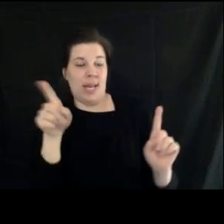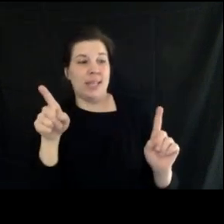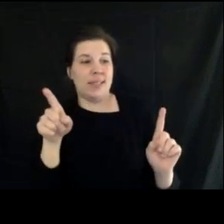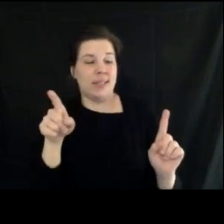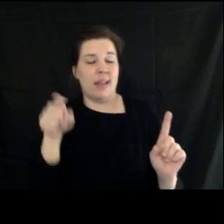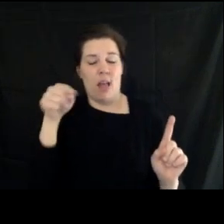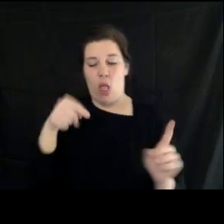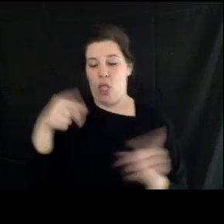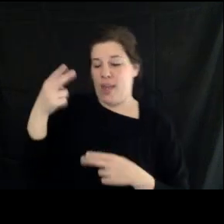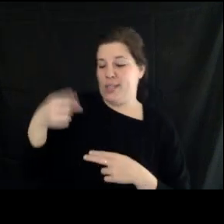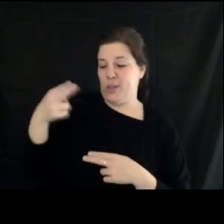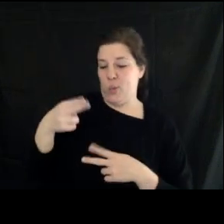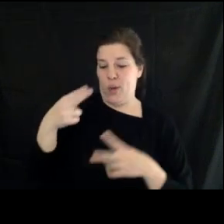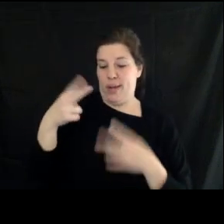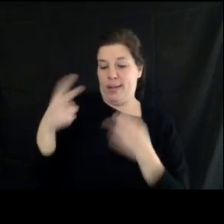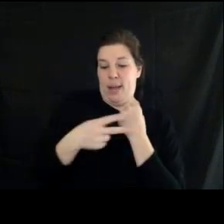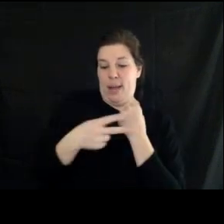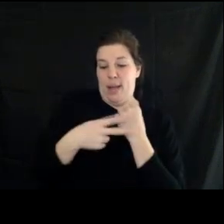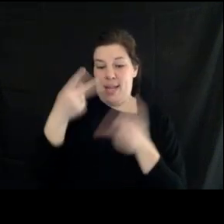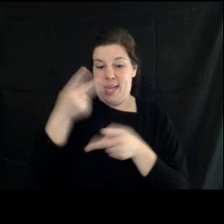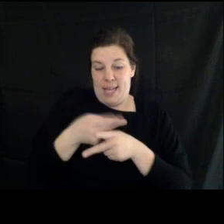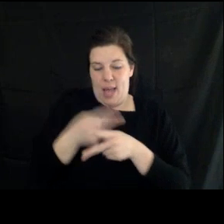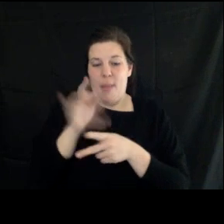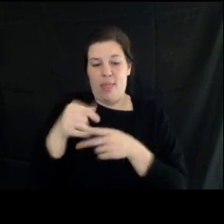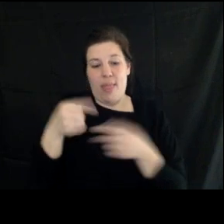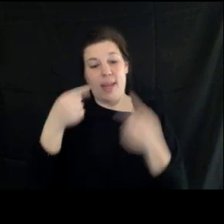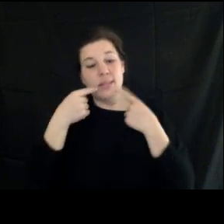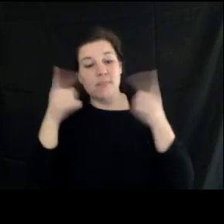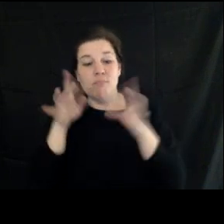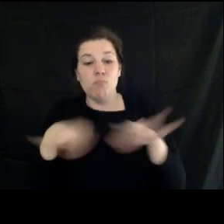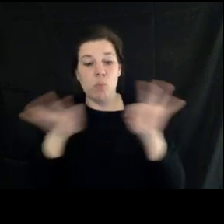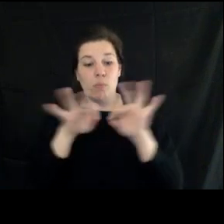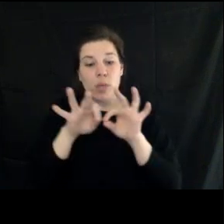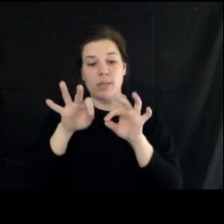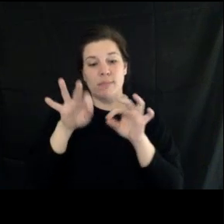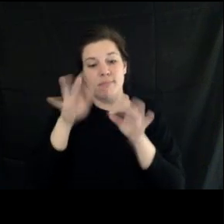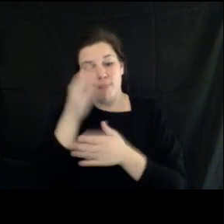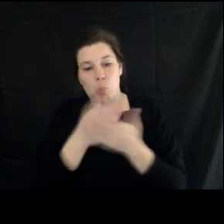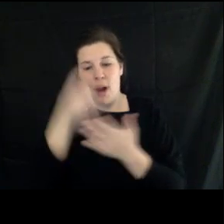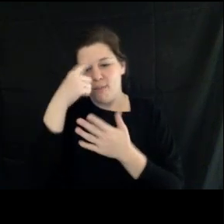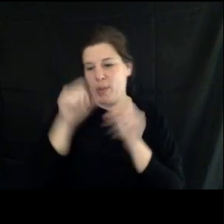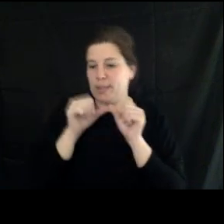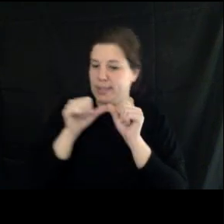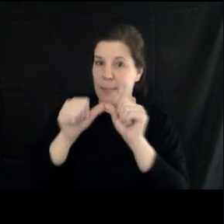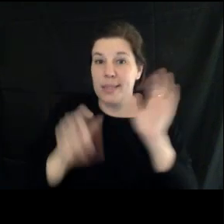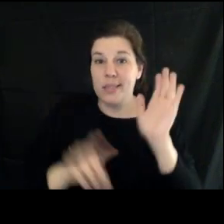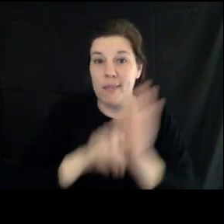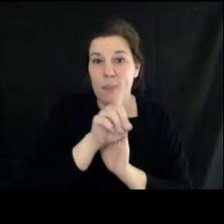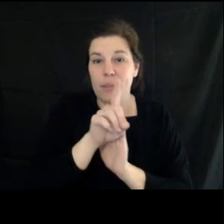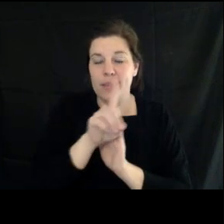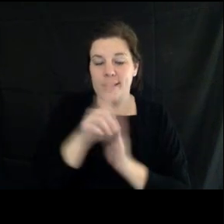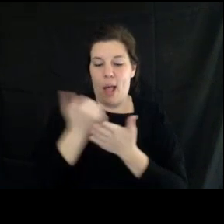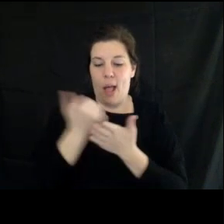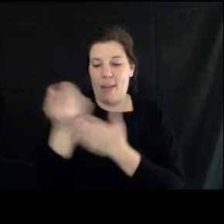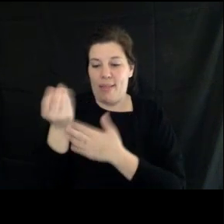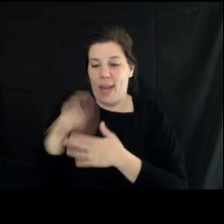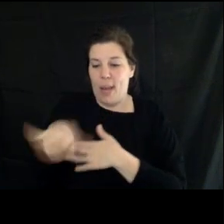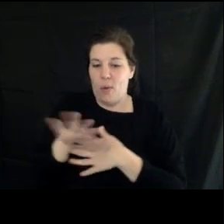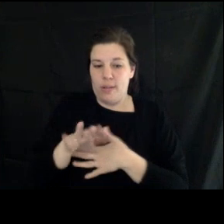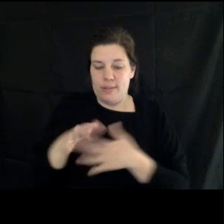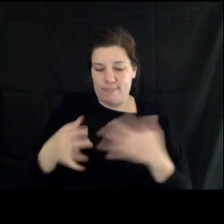historic preservation is an effective tool for promoting sustainable development, revitalizing neighborhoods, fostering local pride,